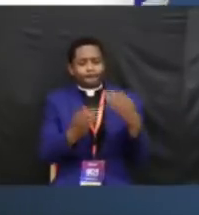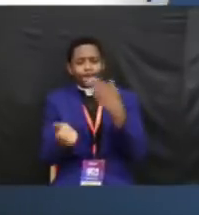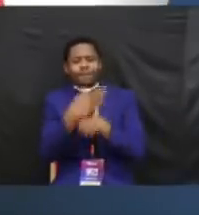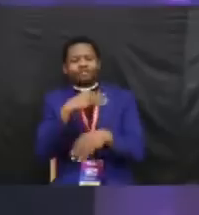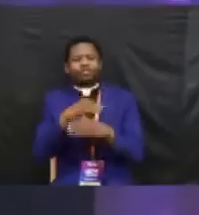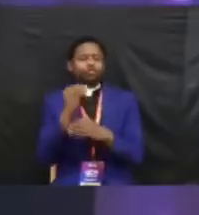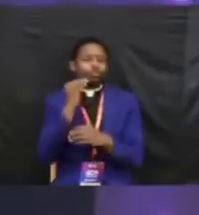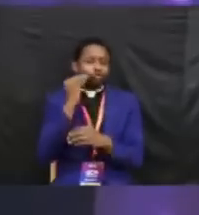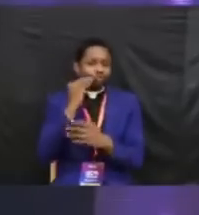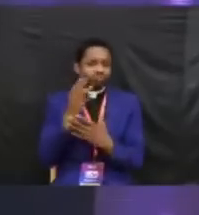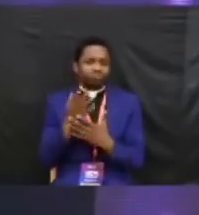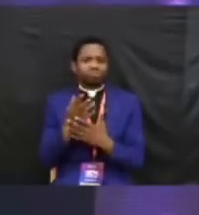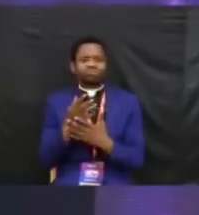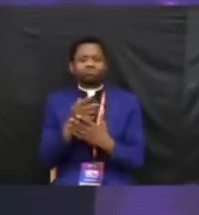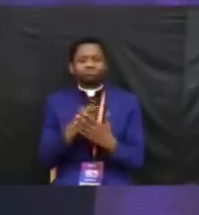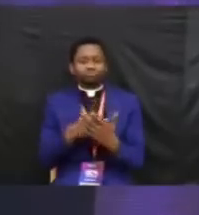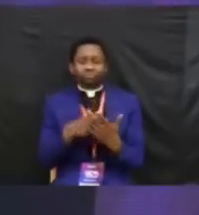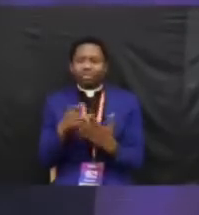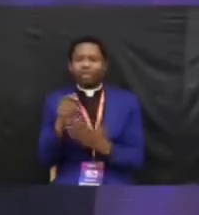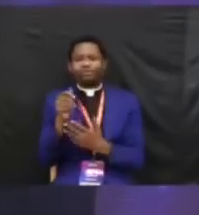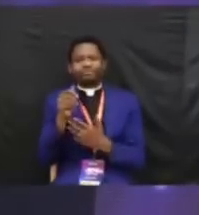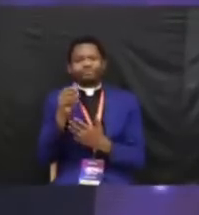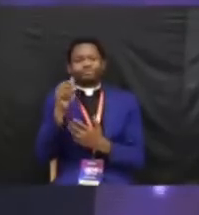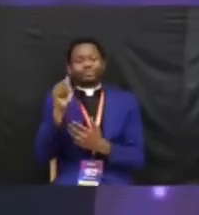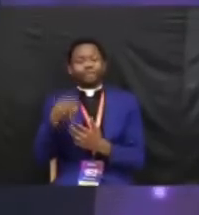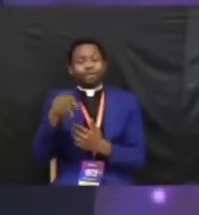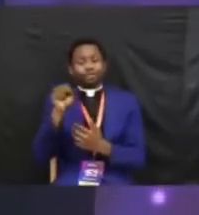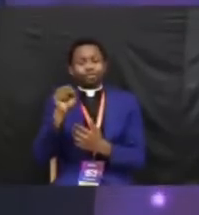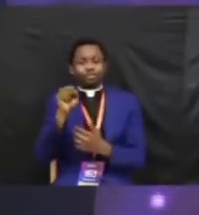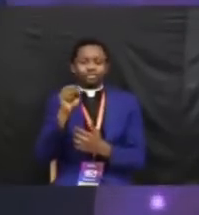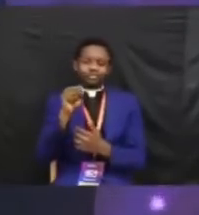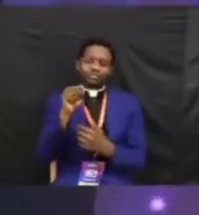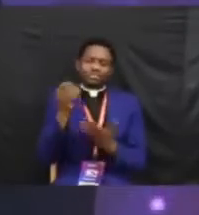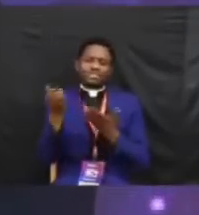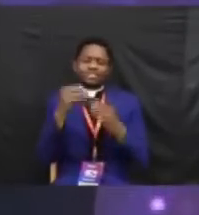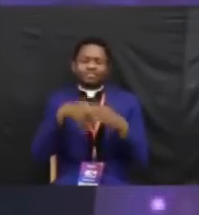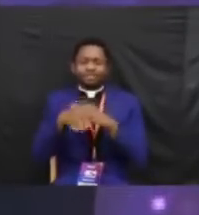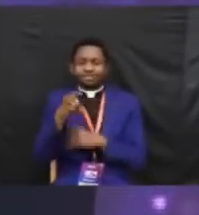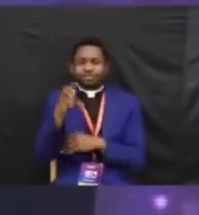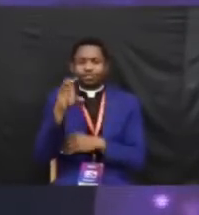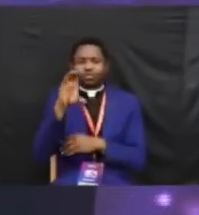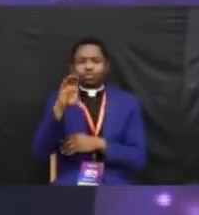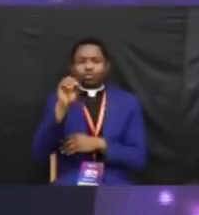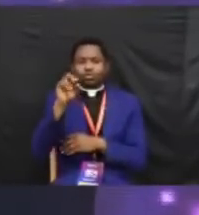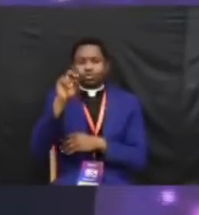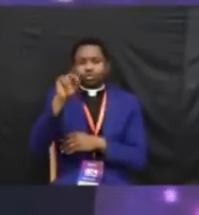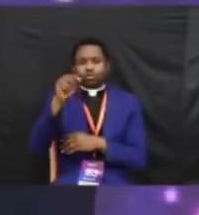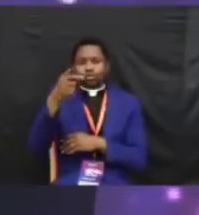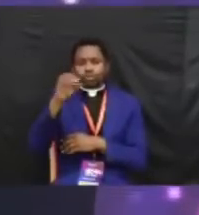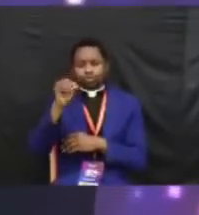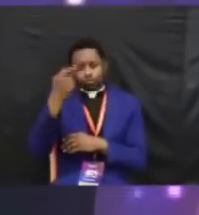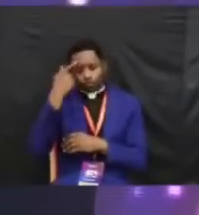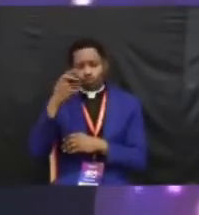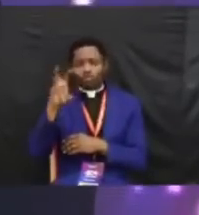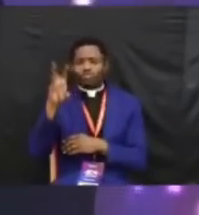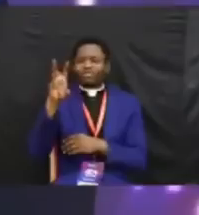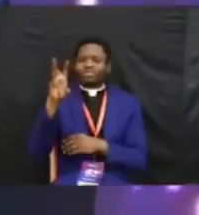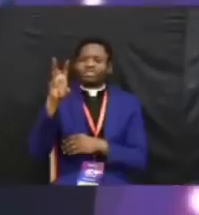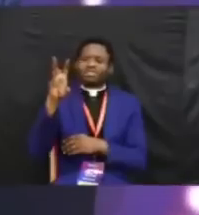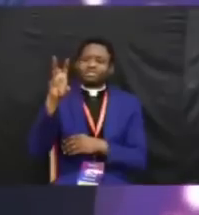Yao. He served in Dr. Congo for seven years. Apostle Dr.